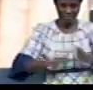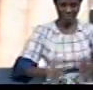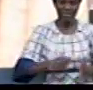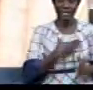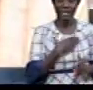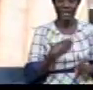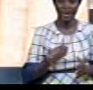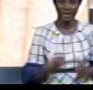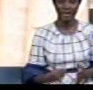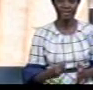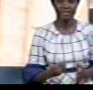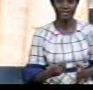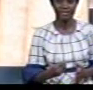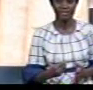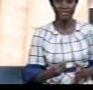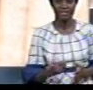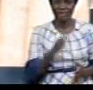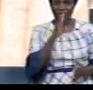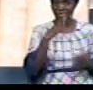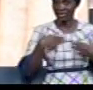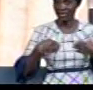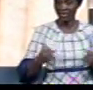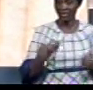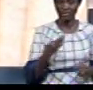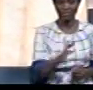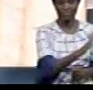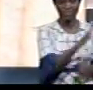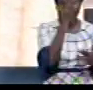whole of thy plague.